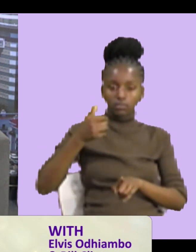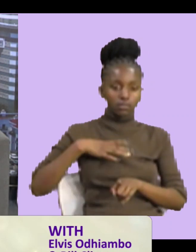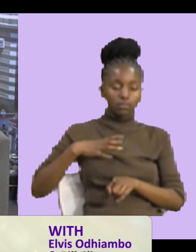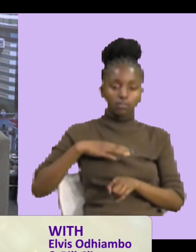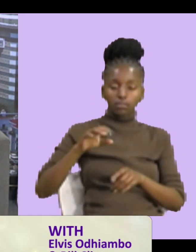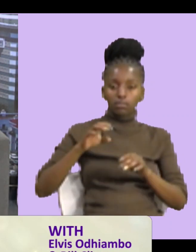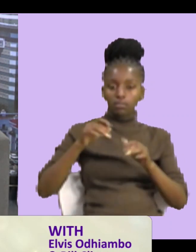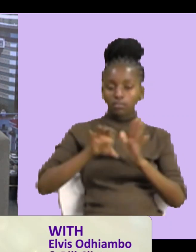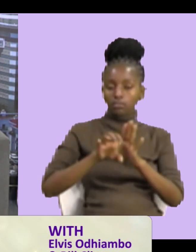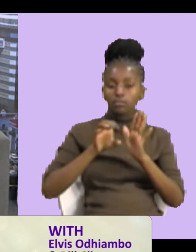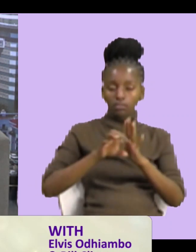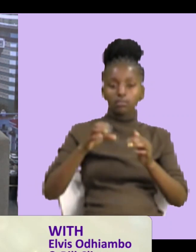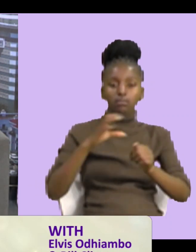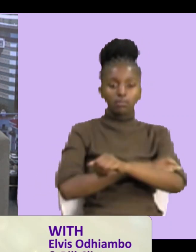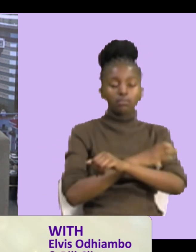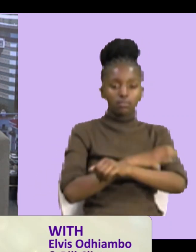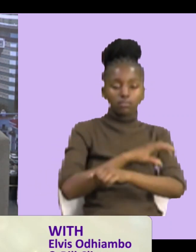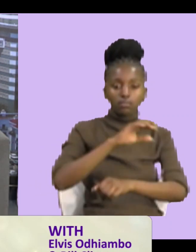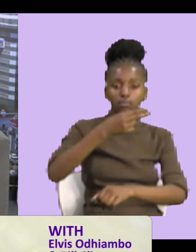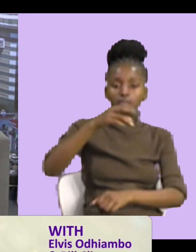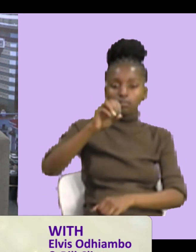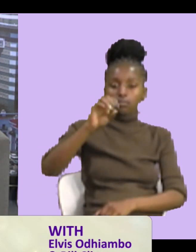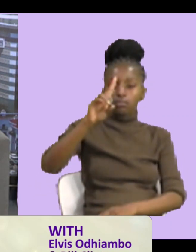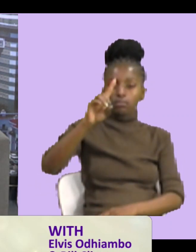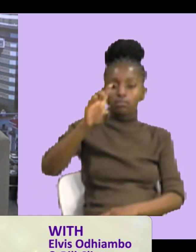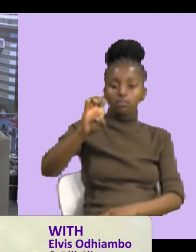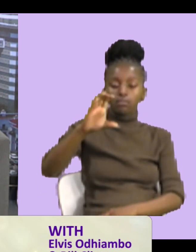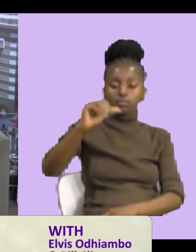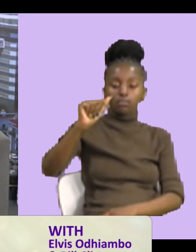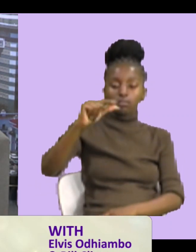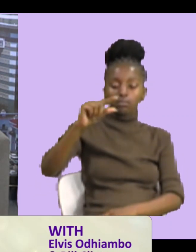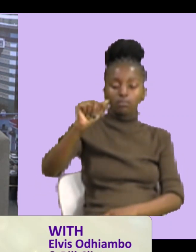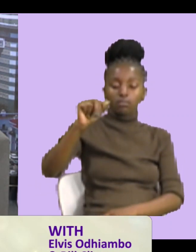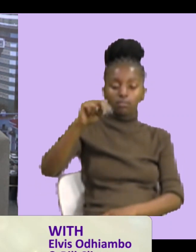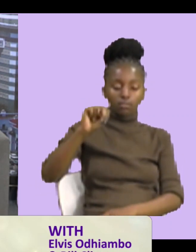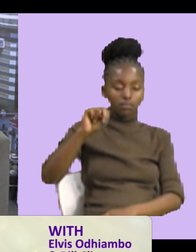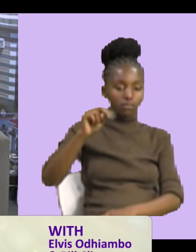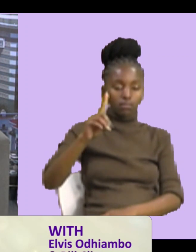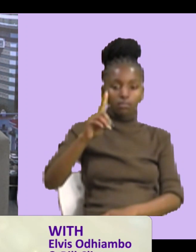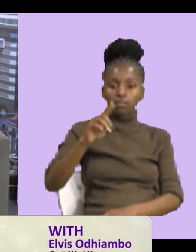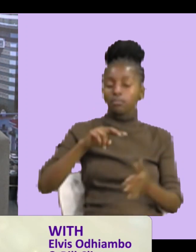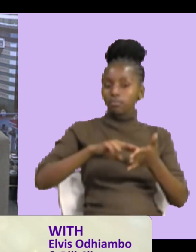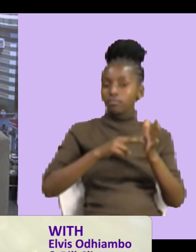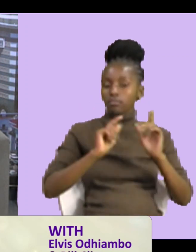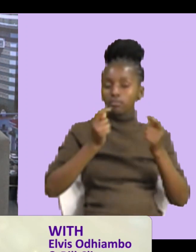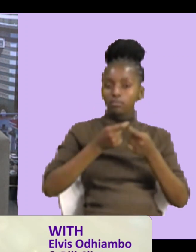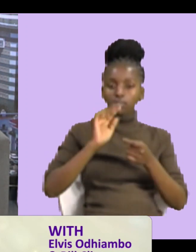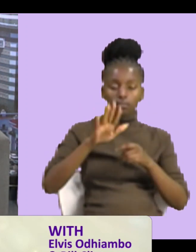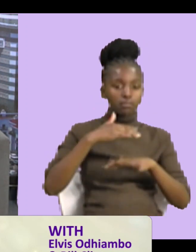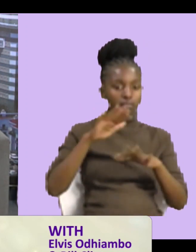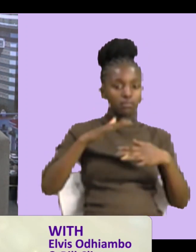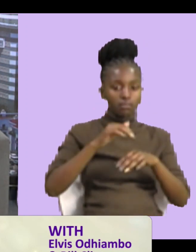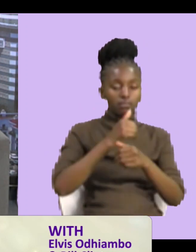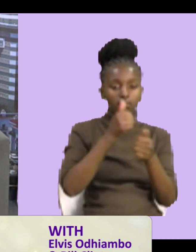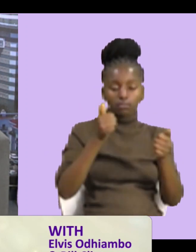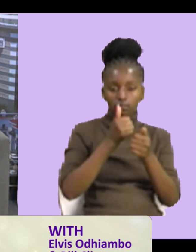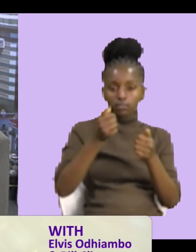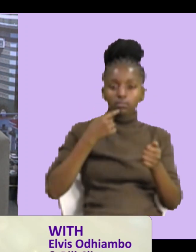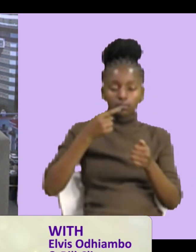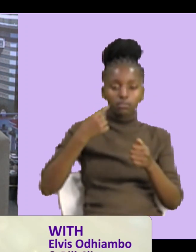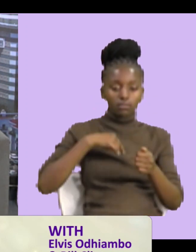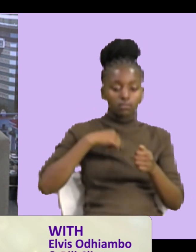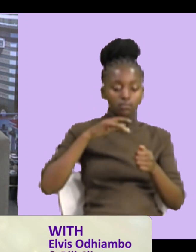up to the plate. Defense-wise, they're also really well, because they have only lost one game so far. How do we see Arsenal